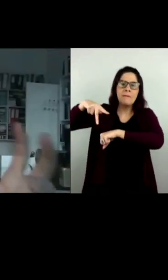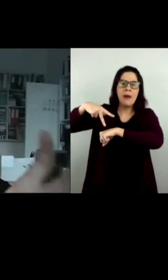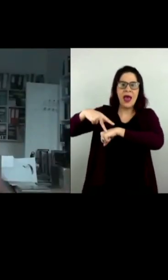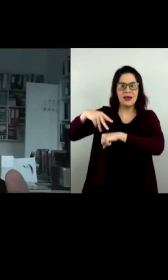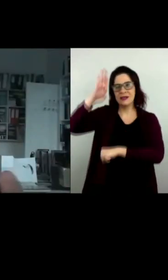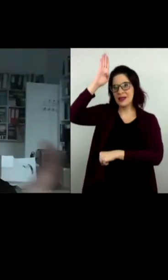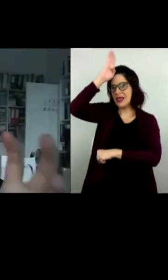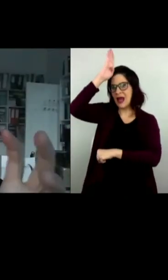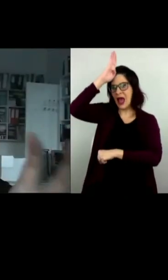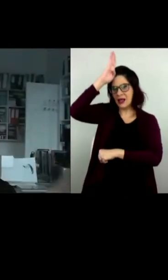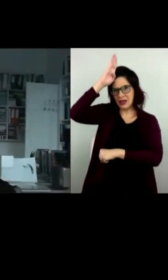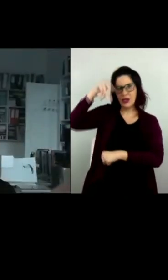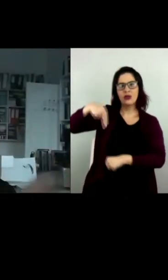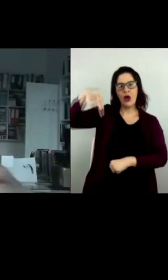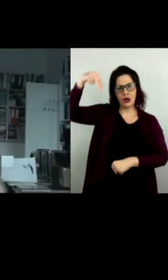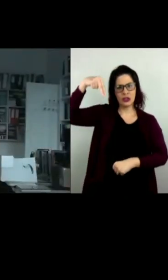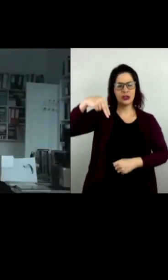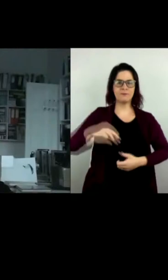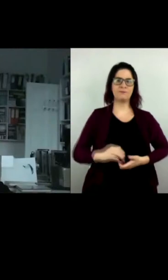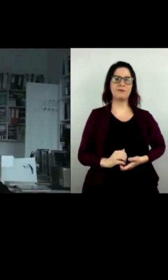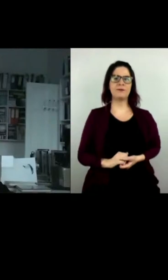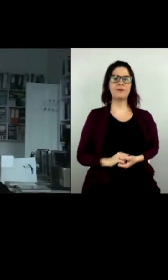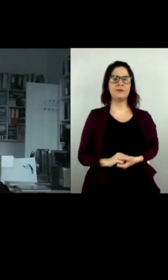about children and war.